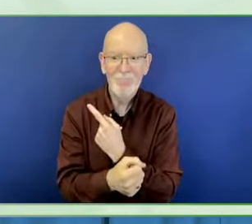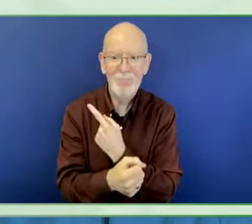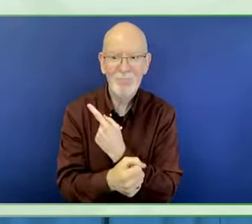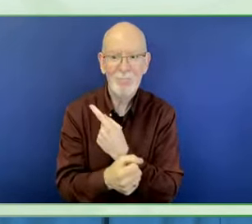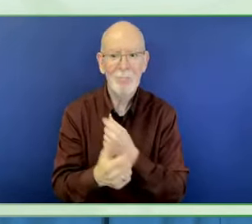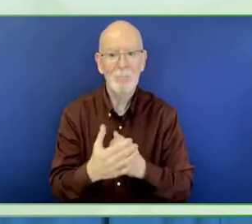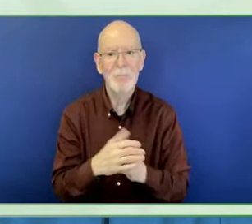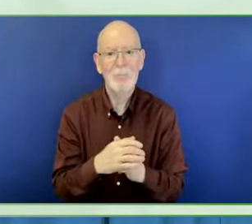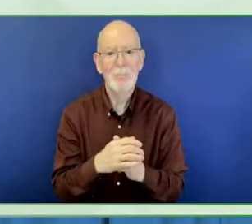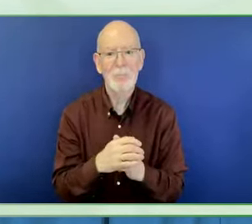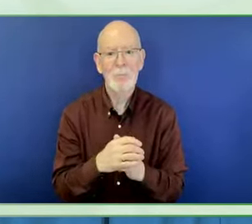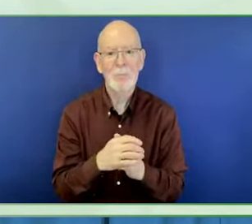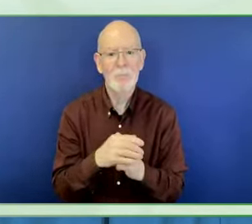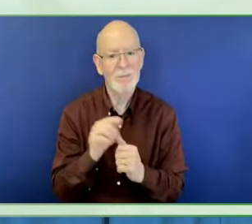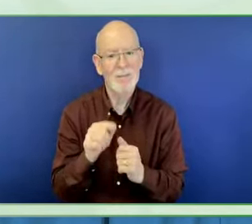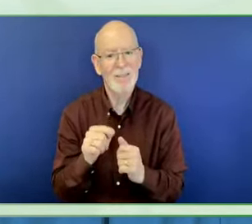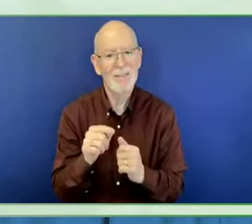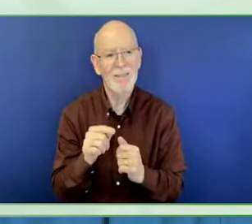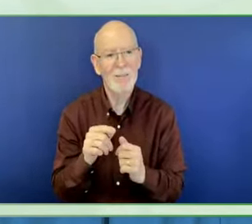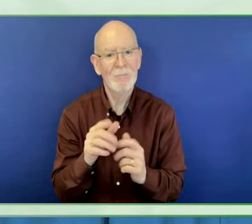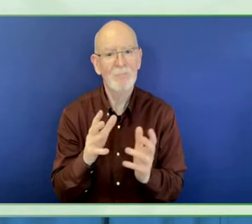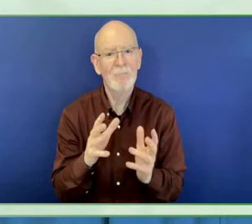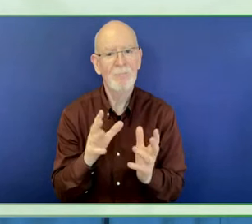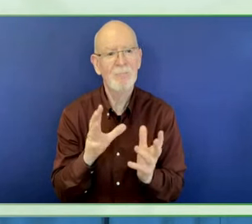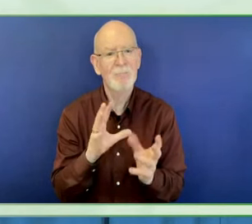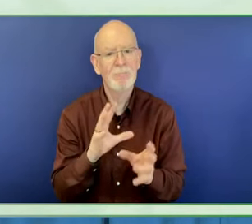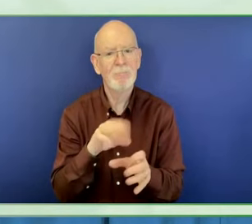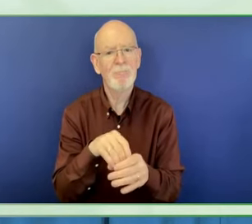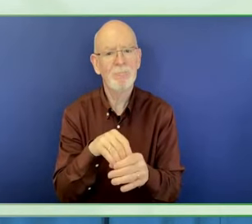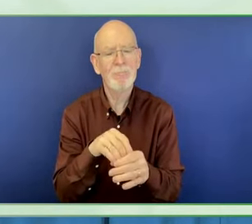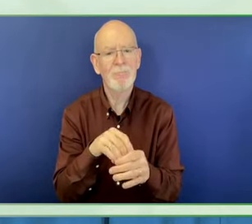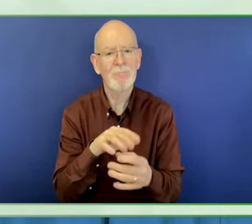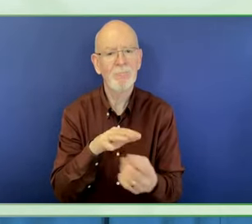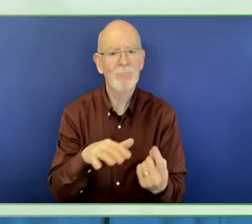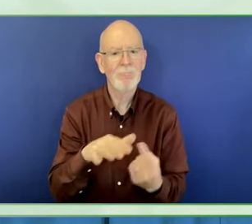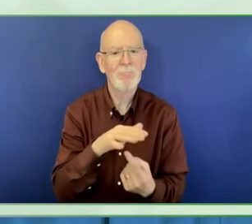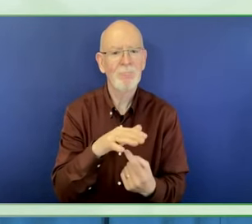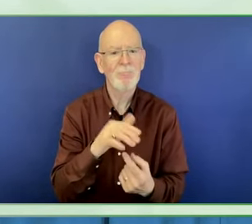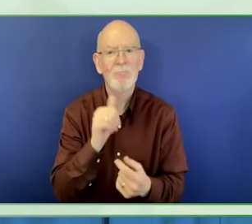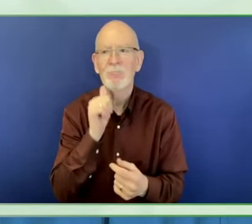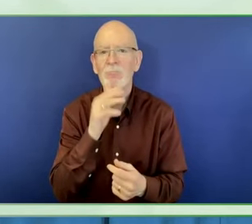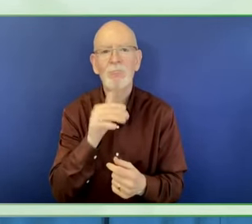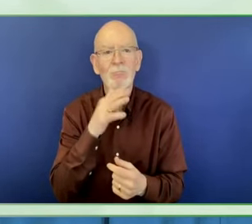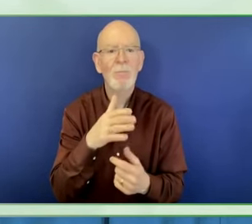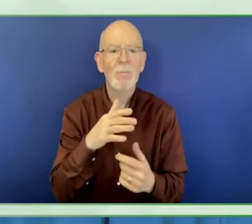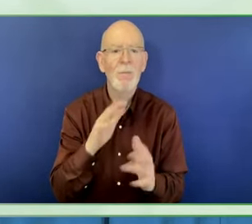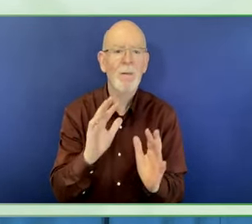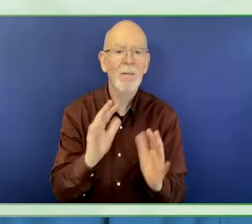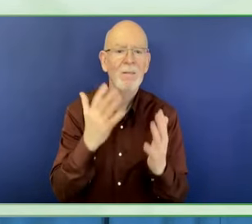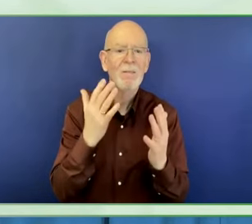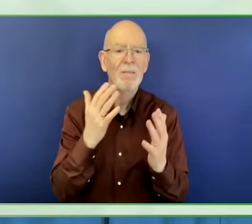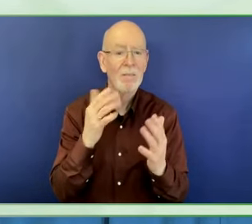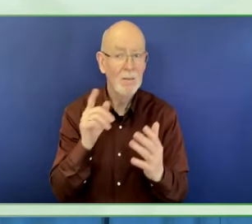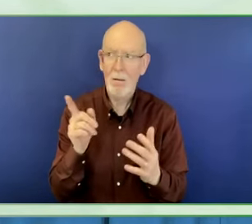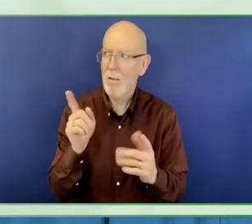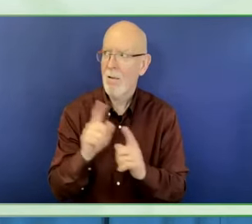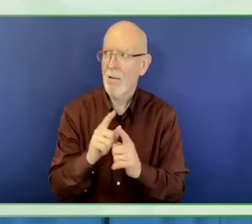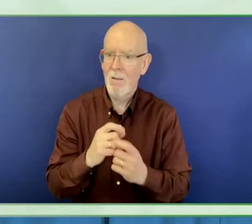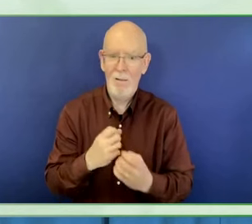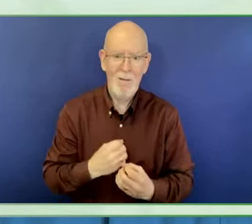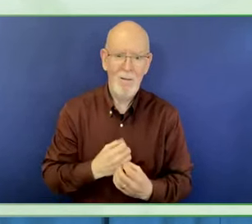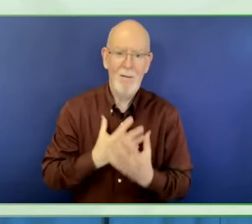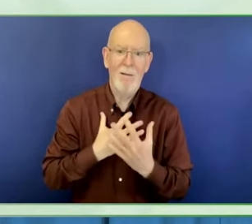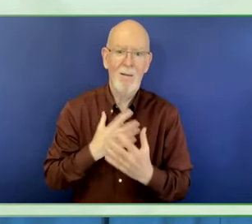ensure that social media platforms are accessible and also don't perpetuate ableist biases. And as a united